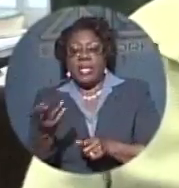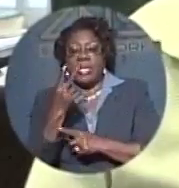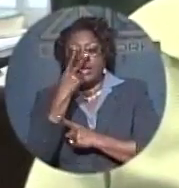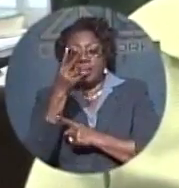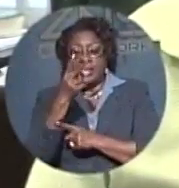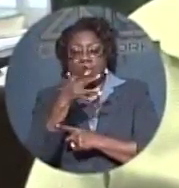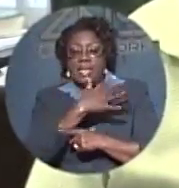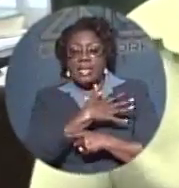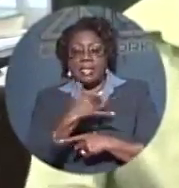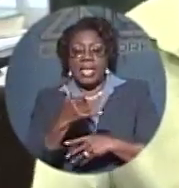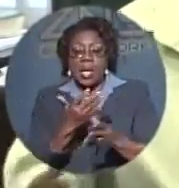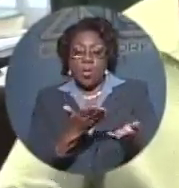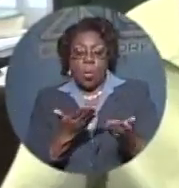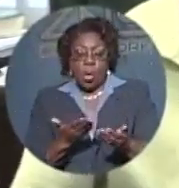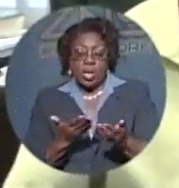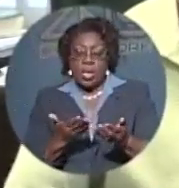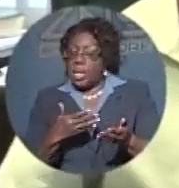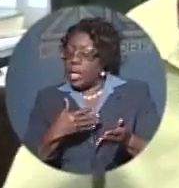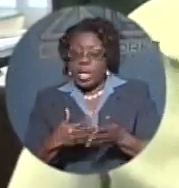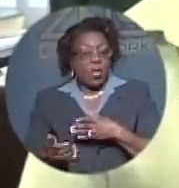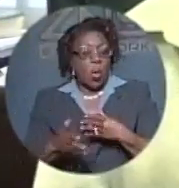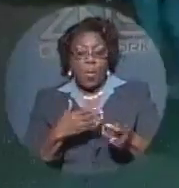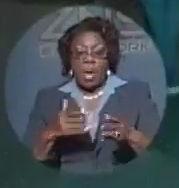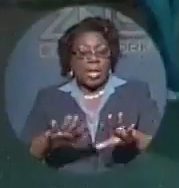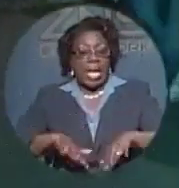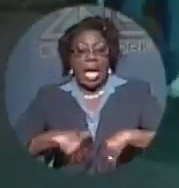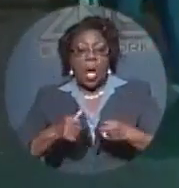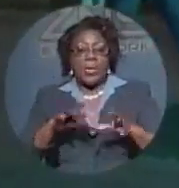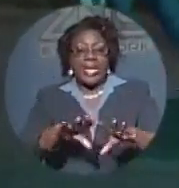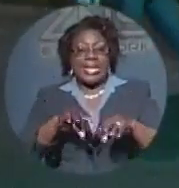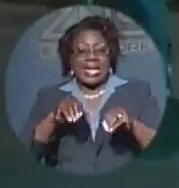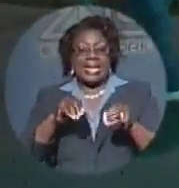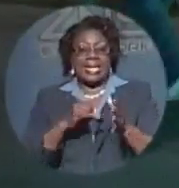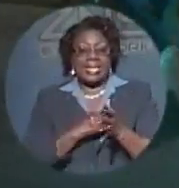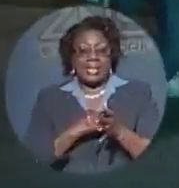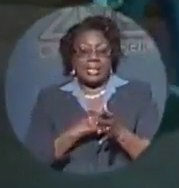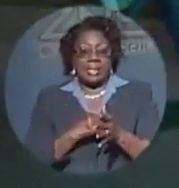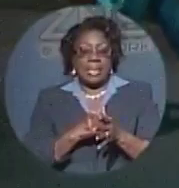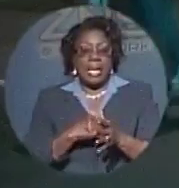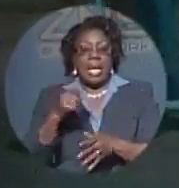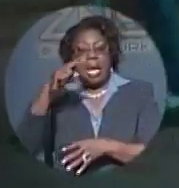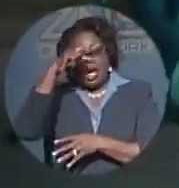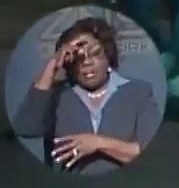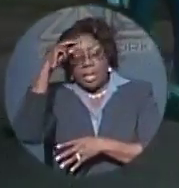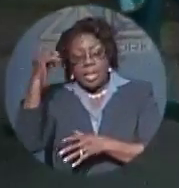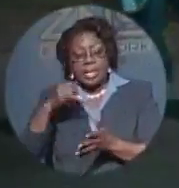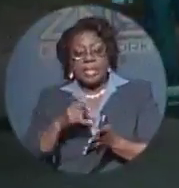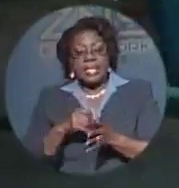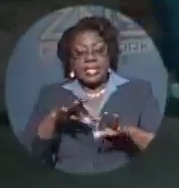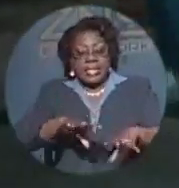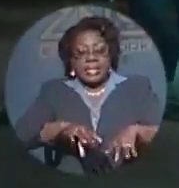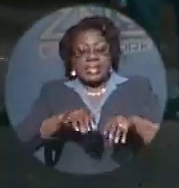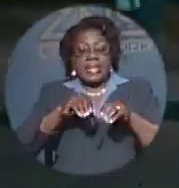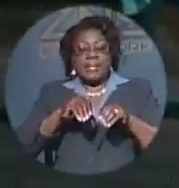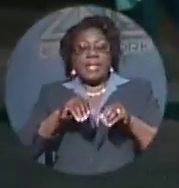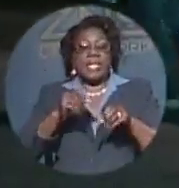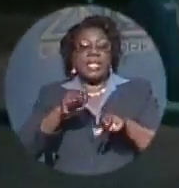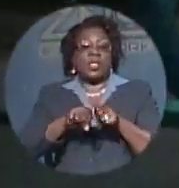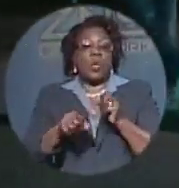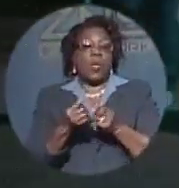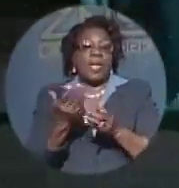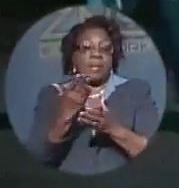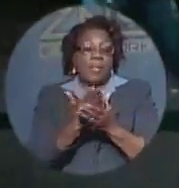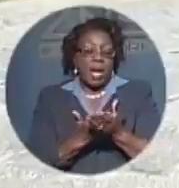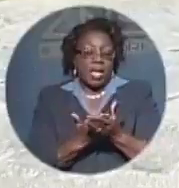they get it. That is the lust of the eye. And so, because it is accepted in so many sectors